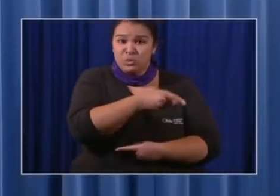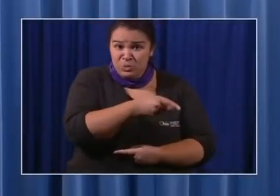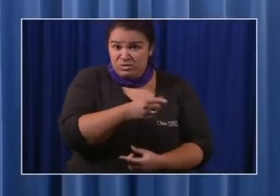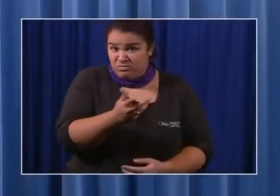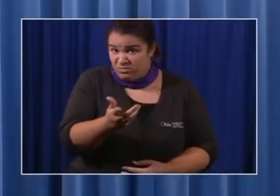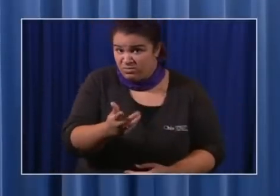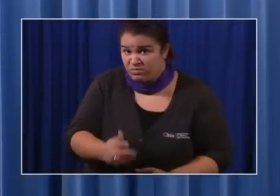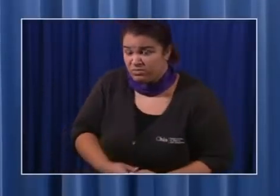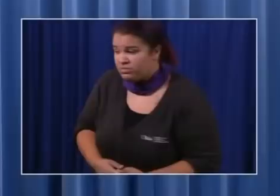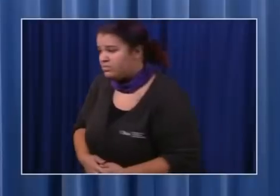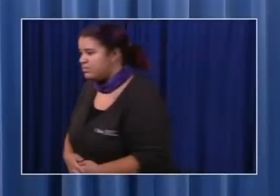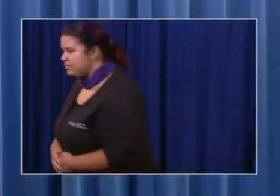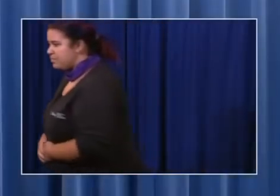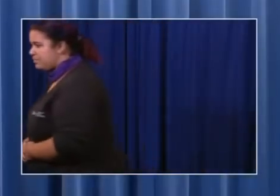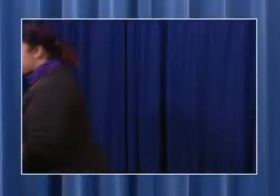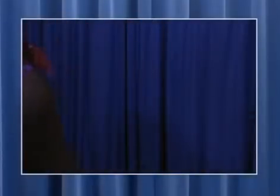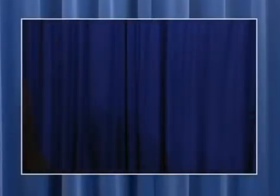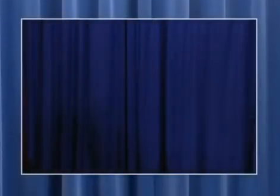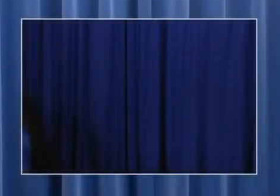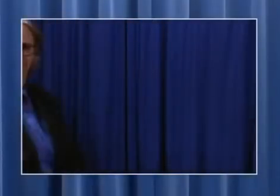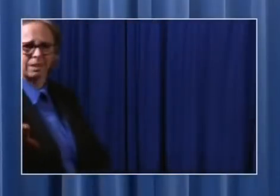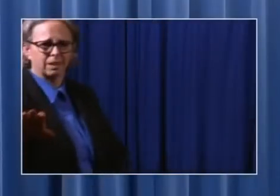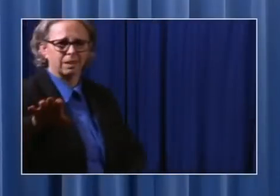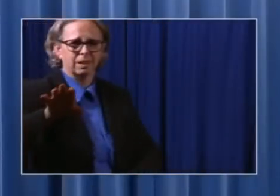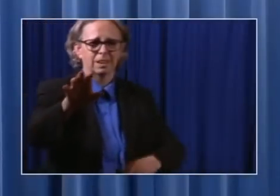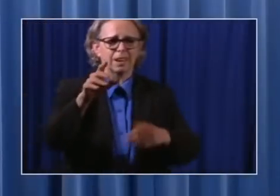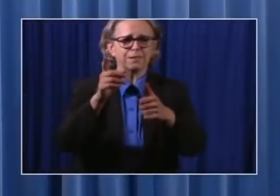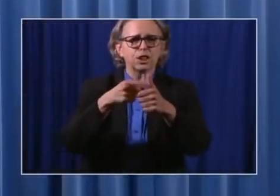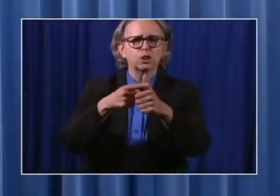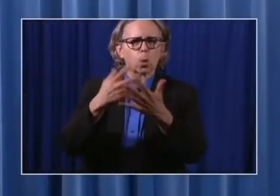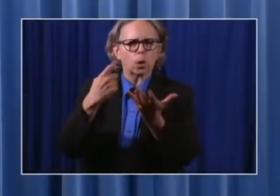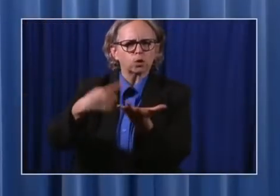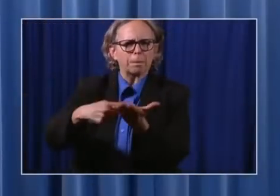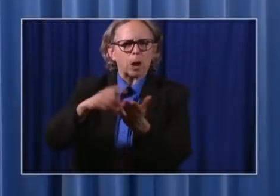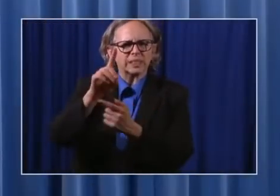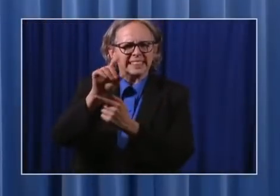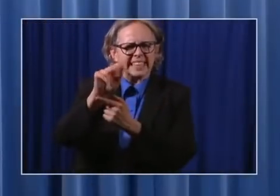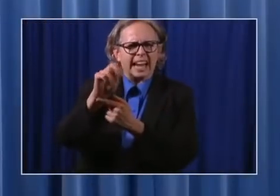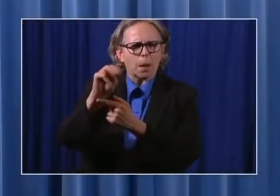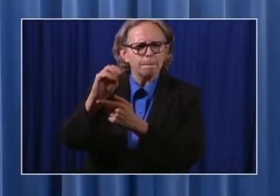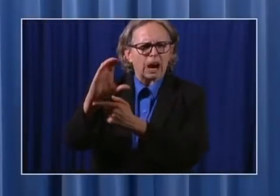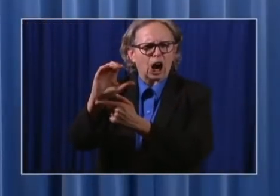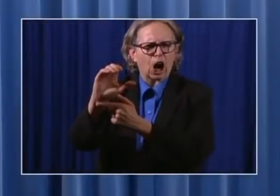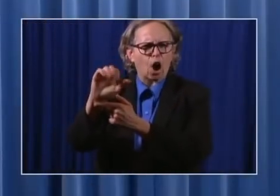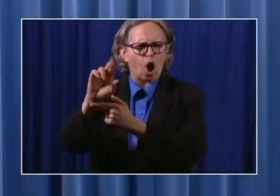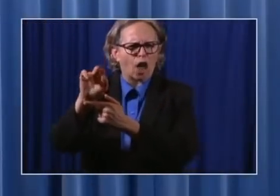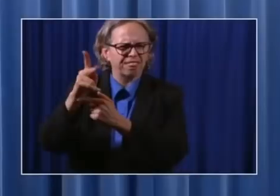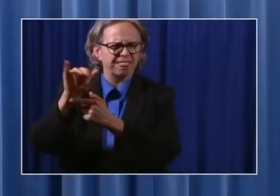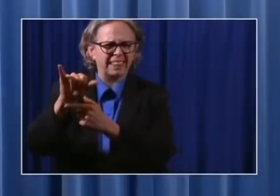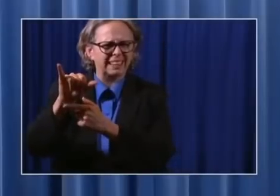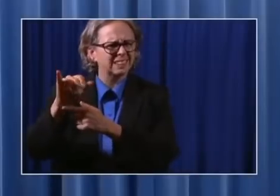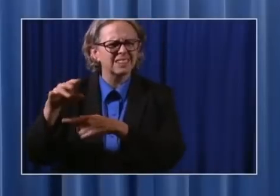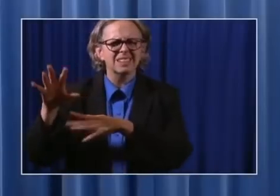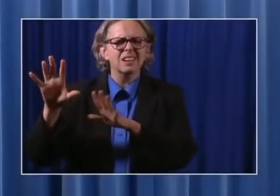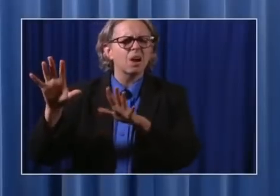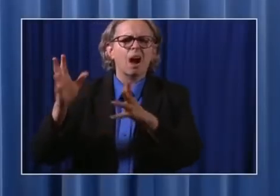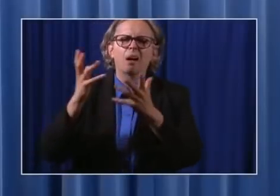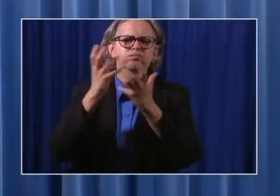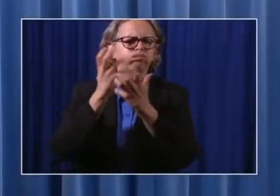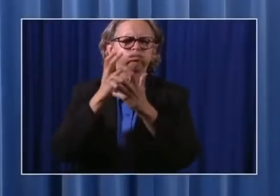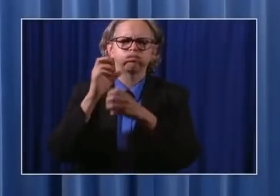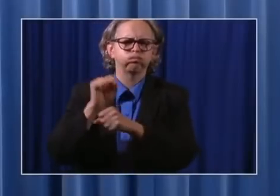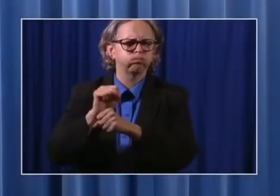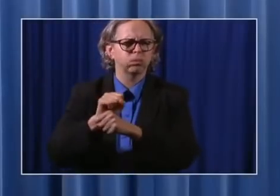is someone who has done an excellent job for the people of the state of Ohio since we took office. He's our legislative